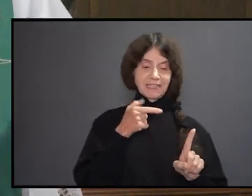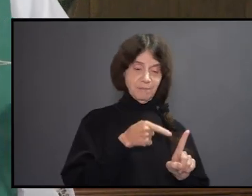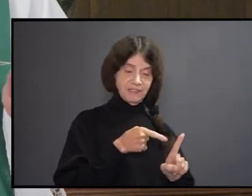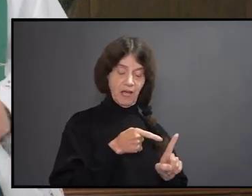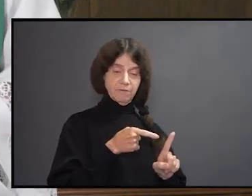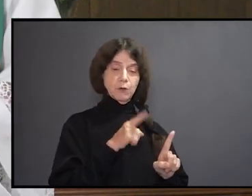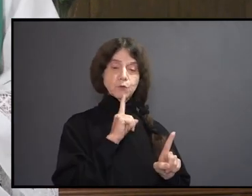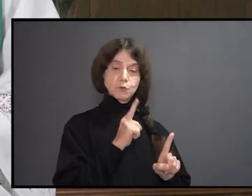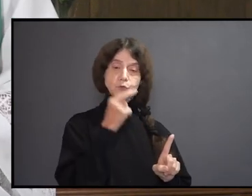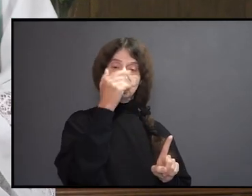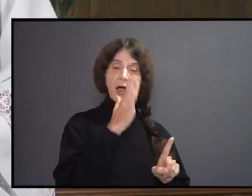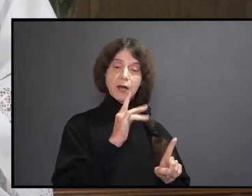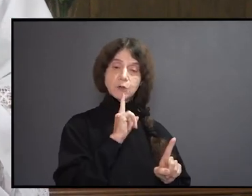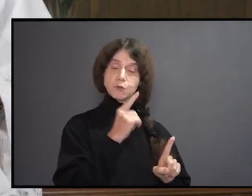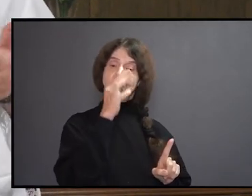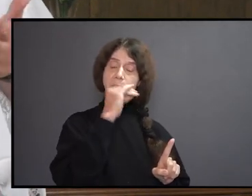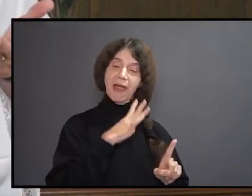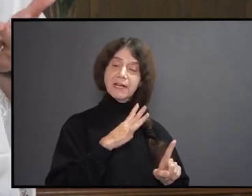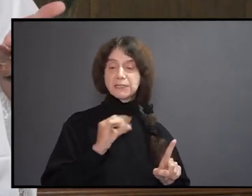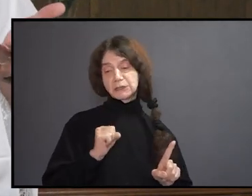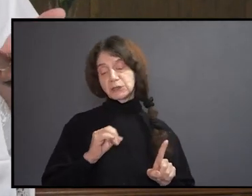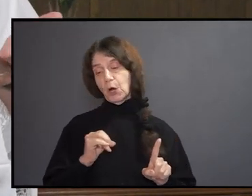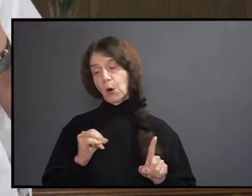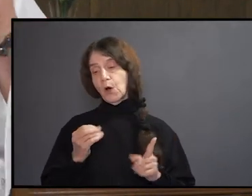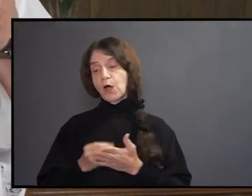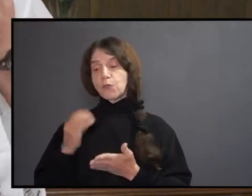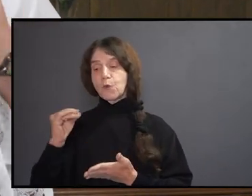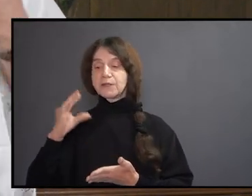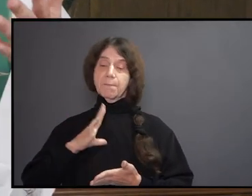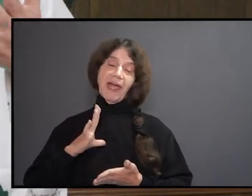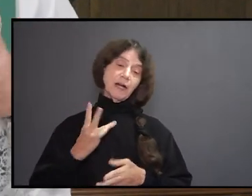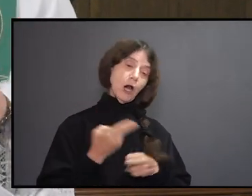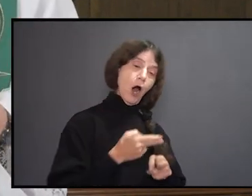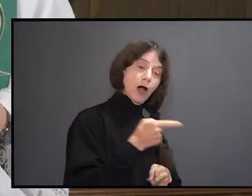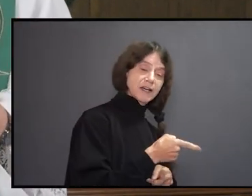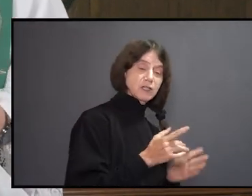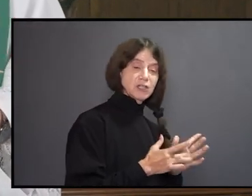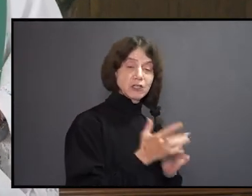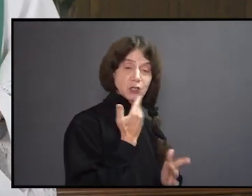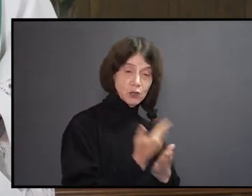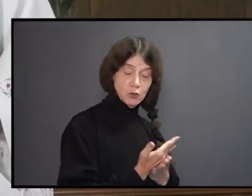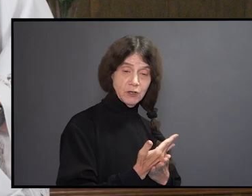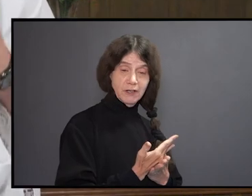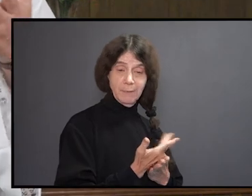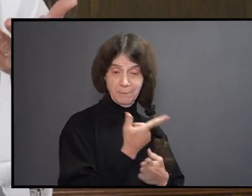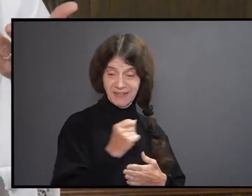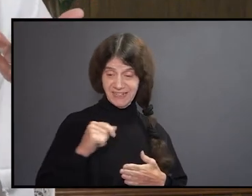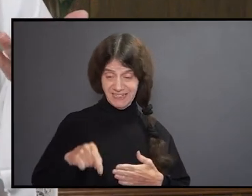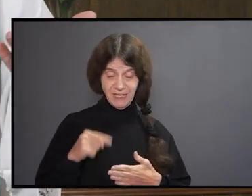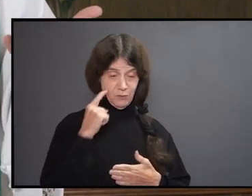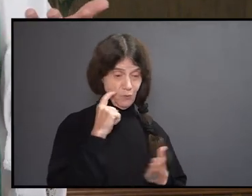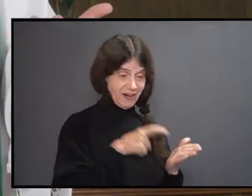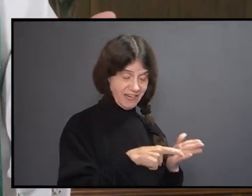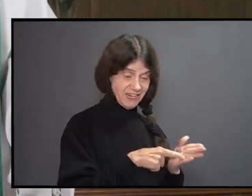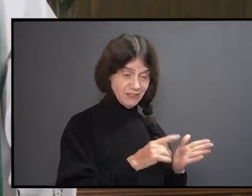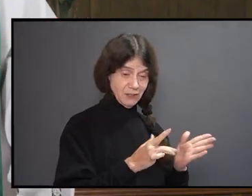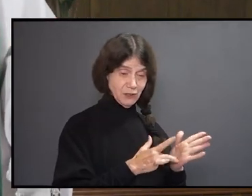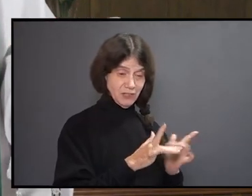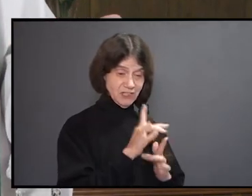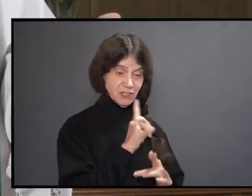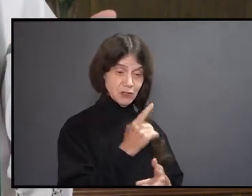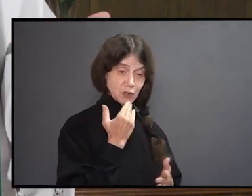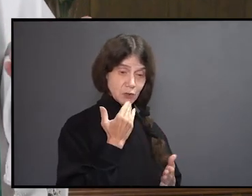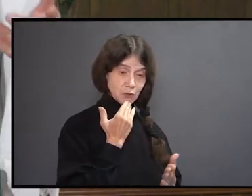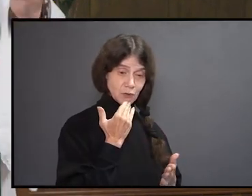is true God and true man. So if the rich young man was calling Jesus good because the man recognized that Jesus is true